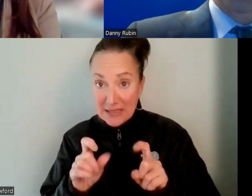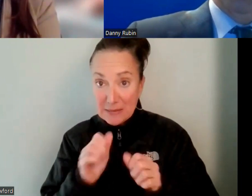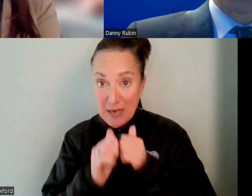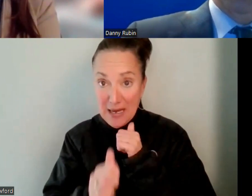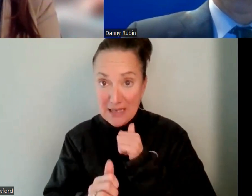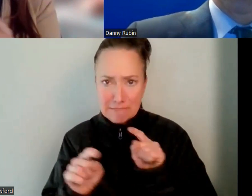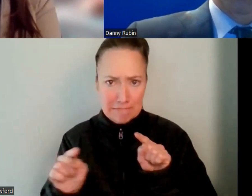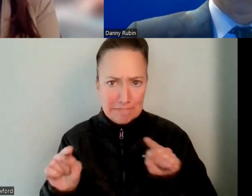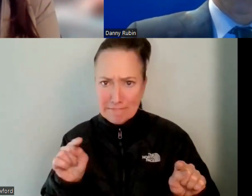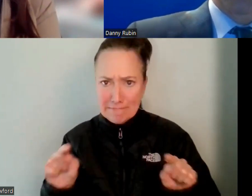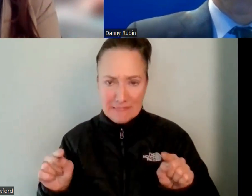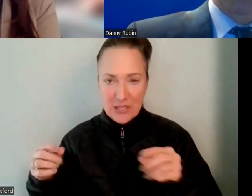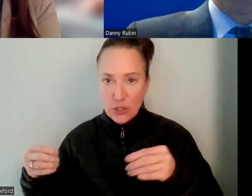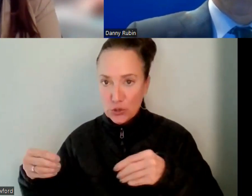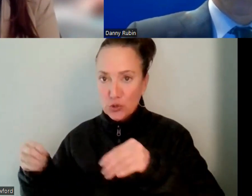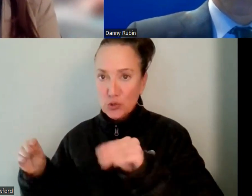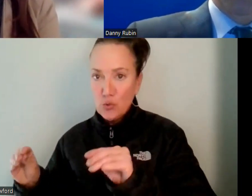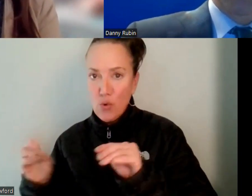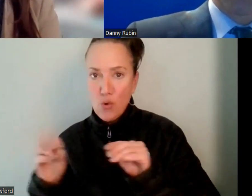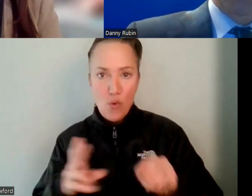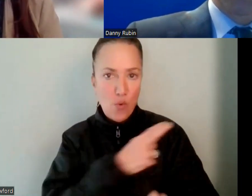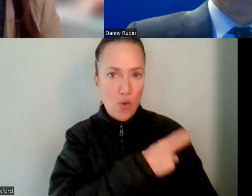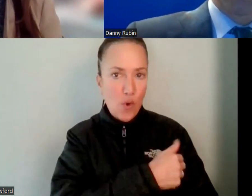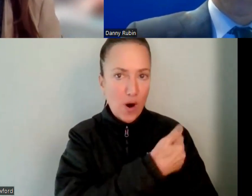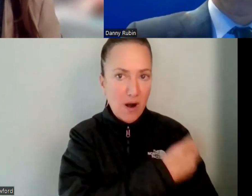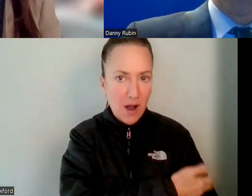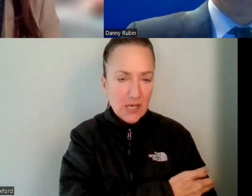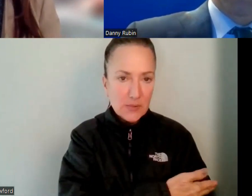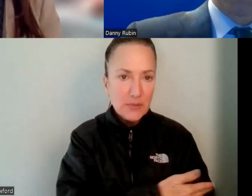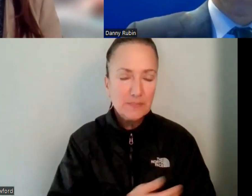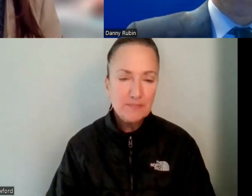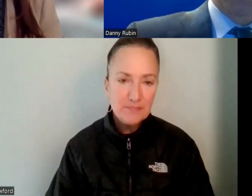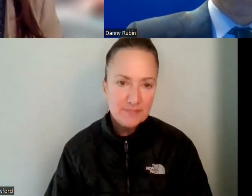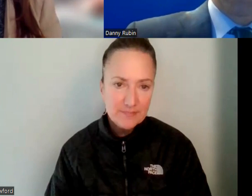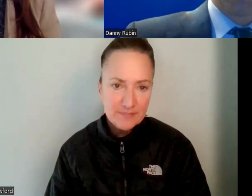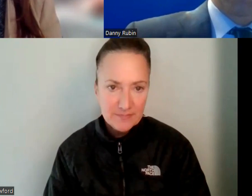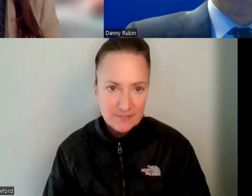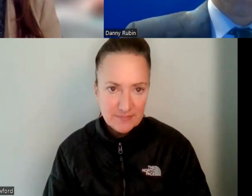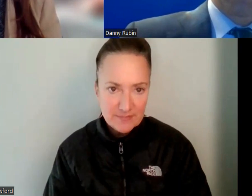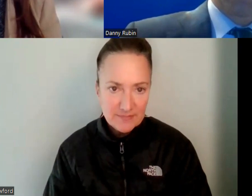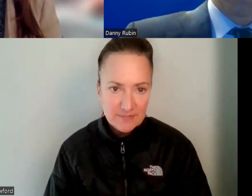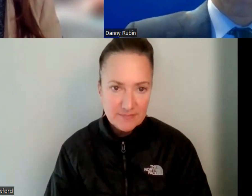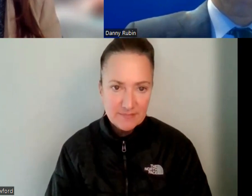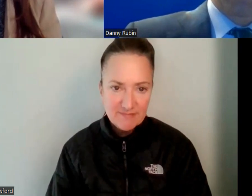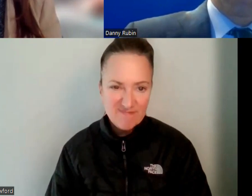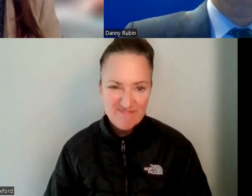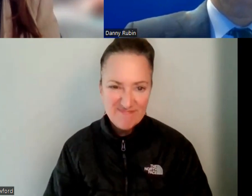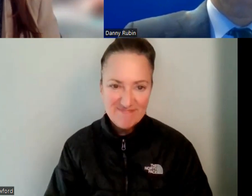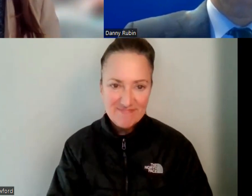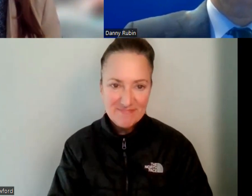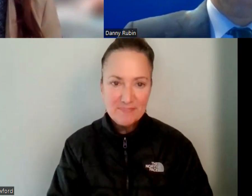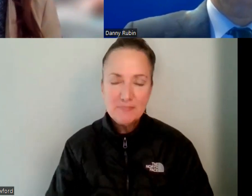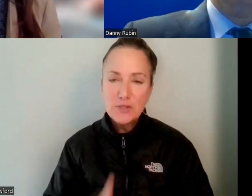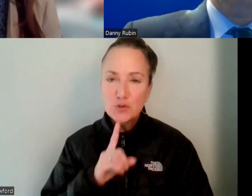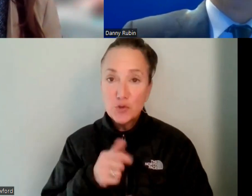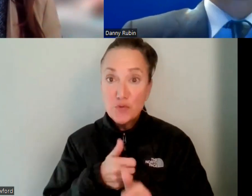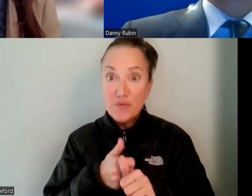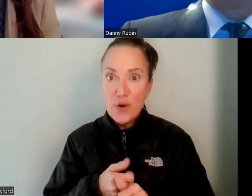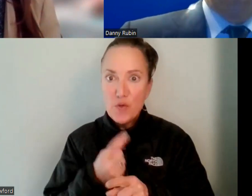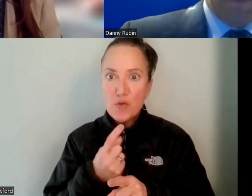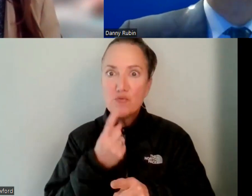at a pharmacy at a retail store like CVS, Walgreens, Walmart, make sure that you do the exam that says retail